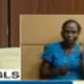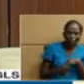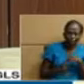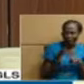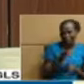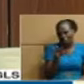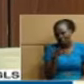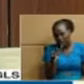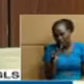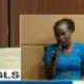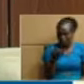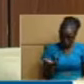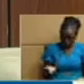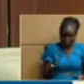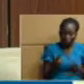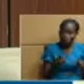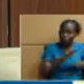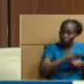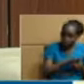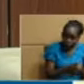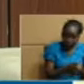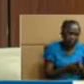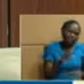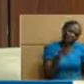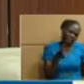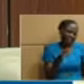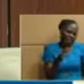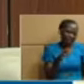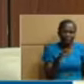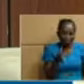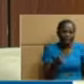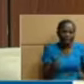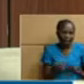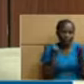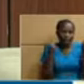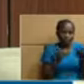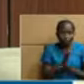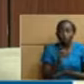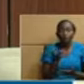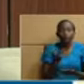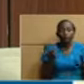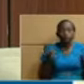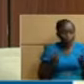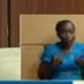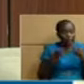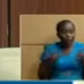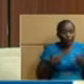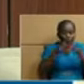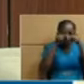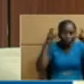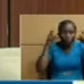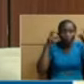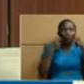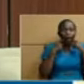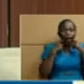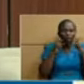accidents. Yes, so COVID, I think, is a fair accident. It has taken us to the reality check. What can we now talk about in order